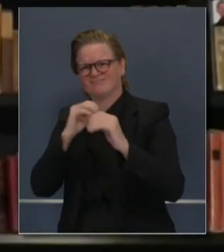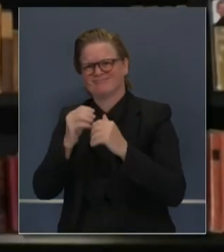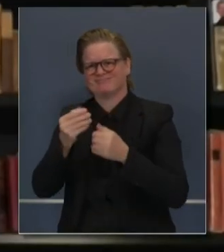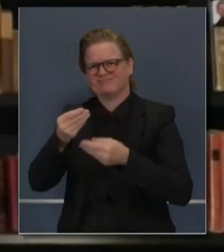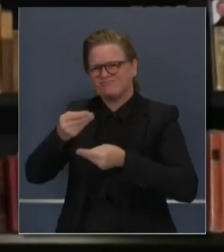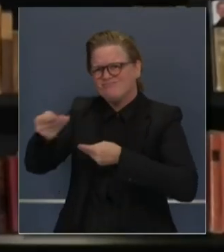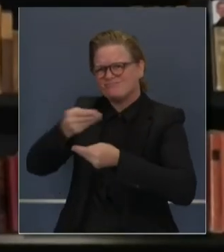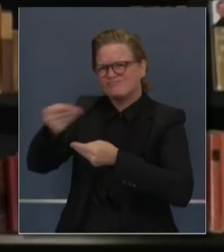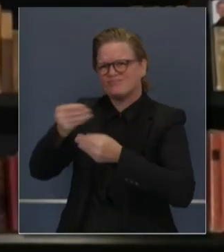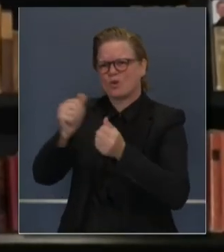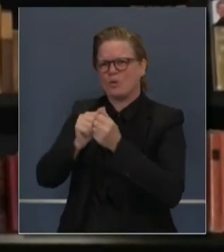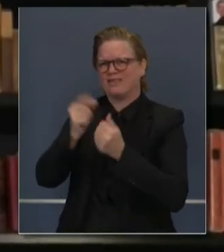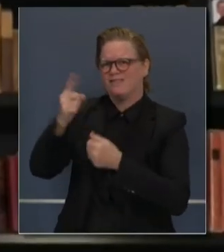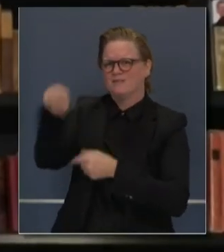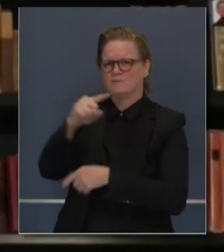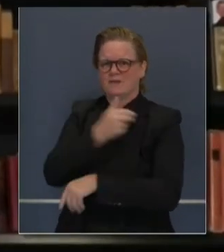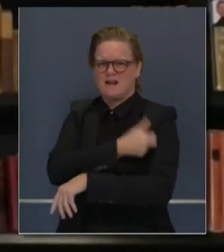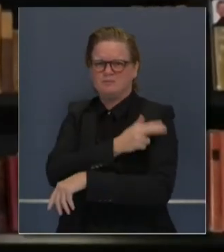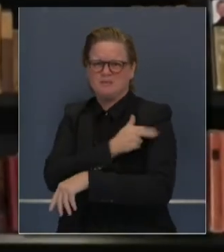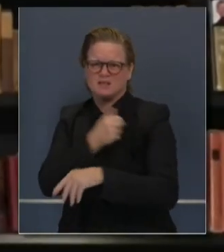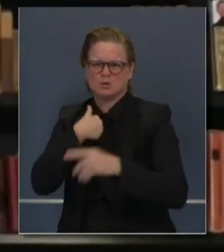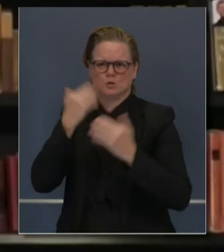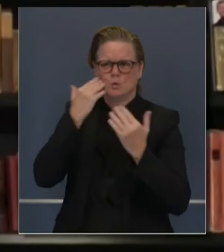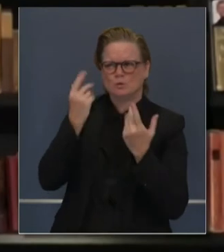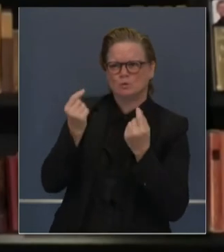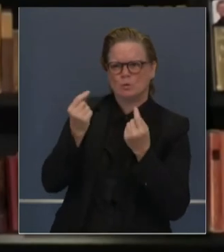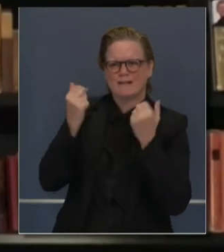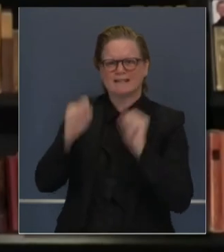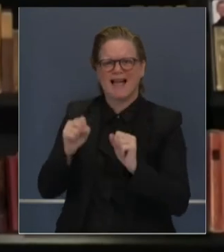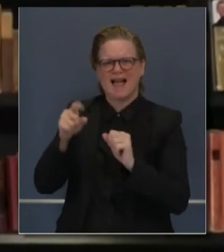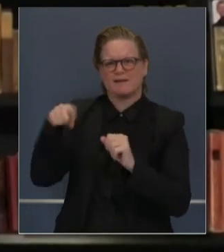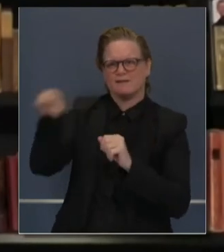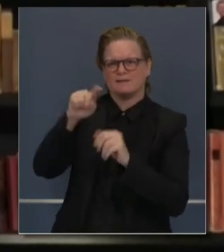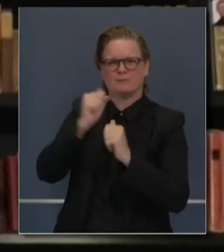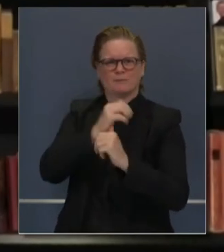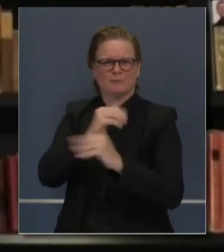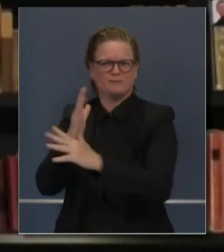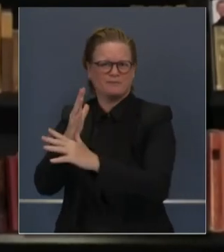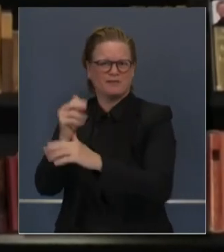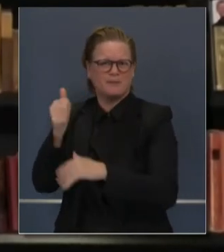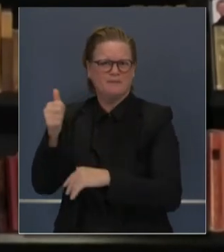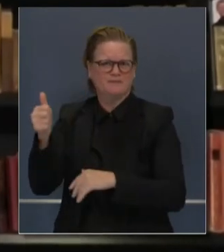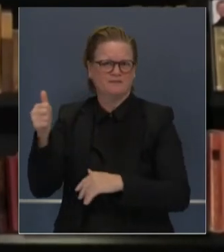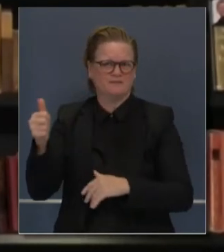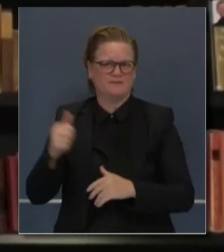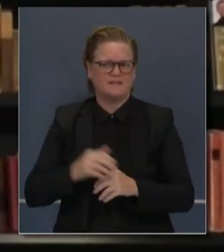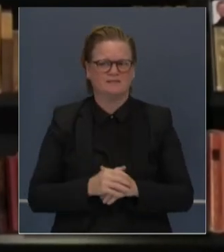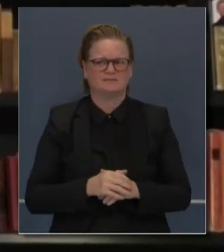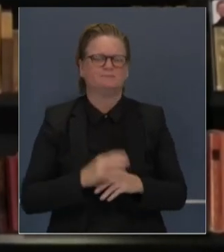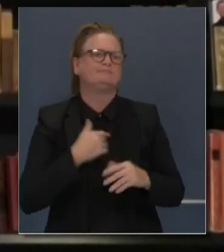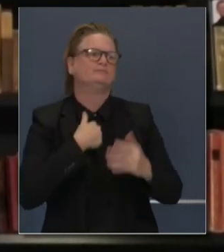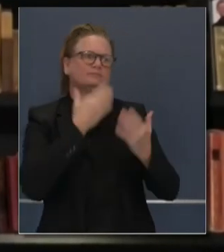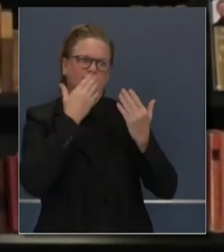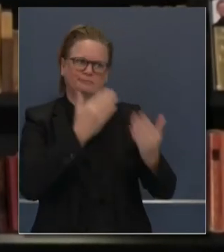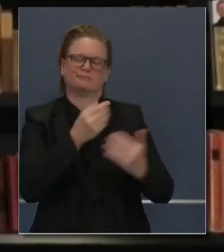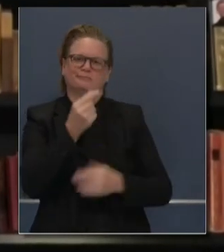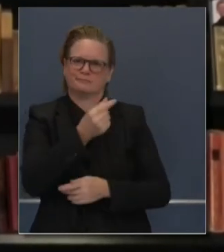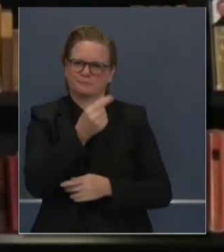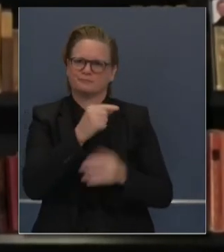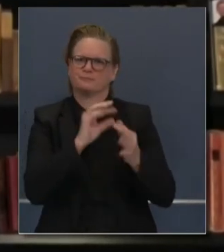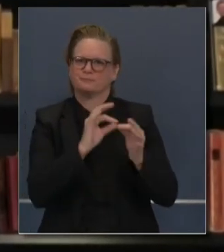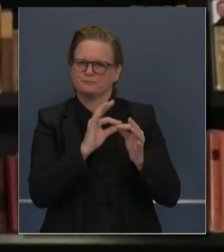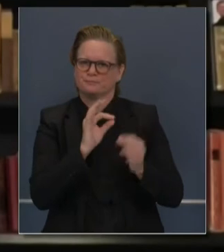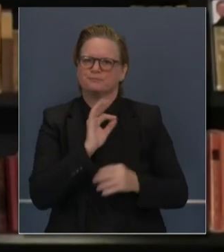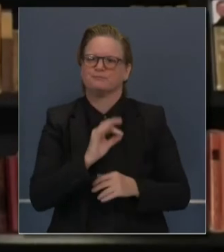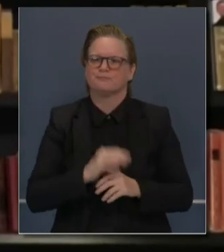just the last part of your question about just the previewing more restrictive measures, I can assure you those are being assessed in